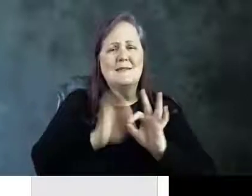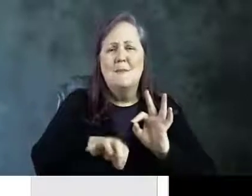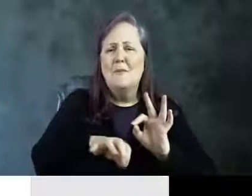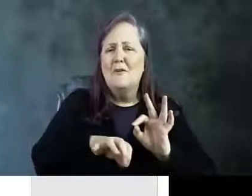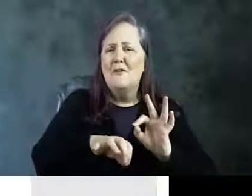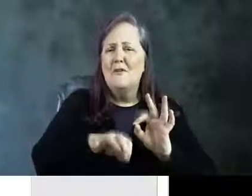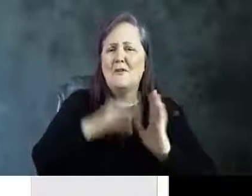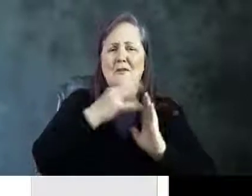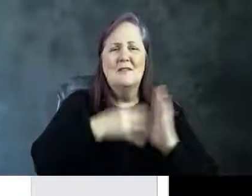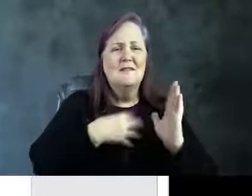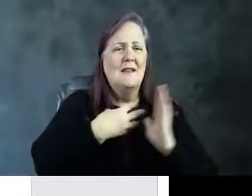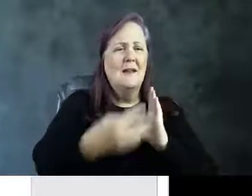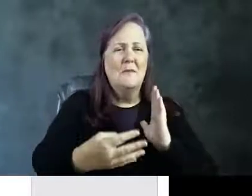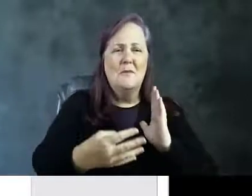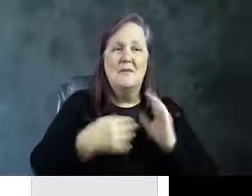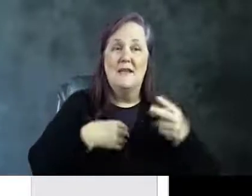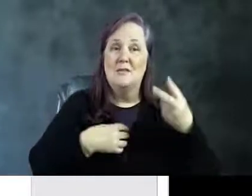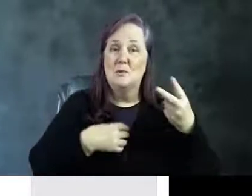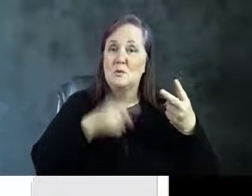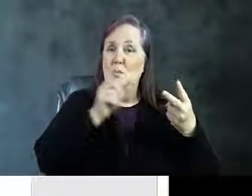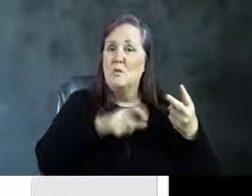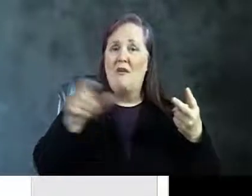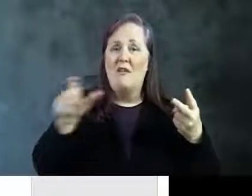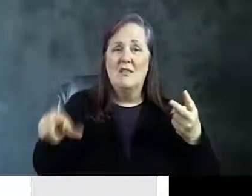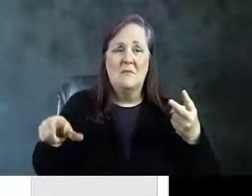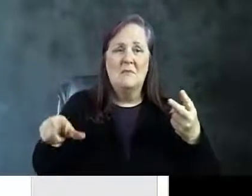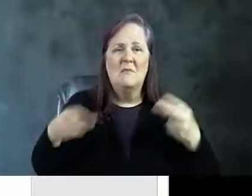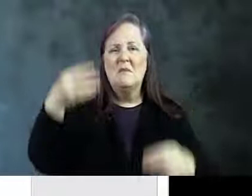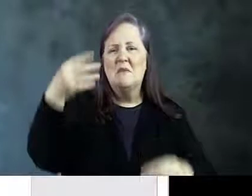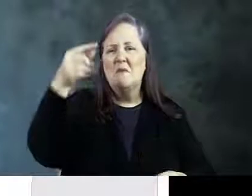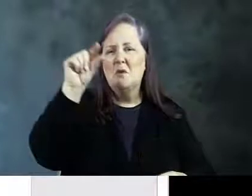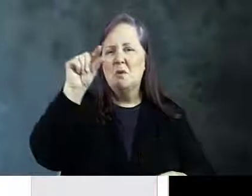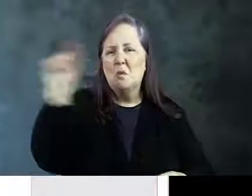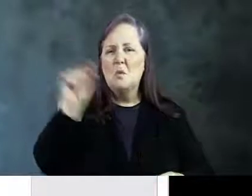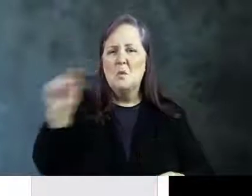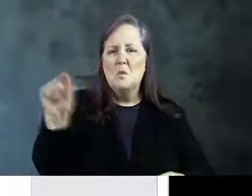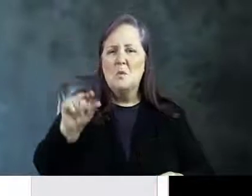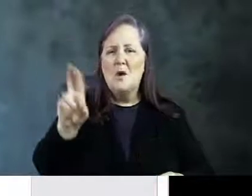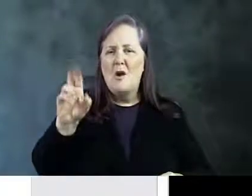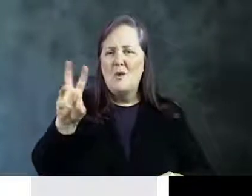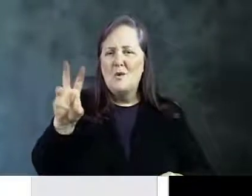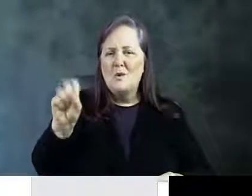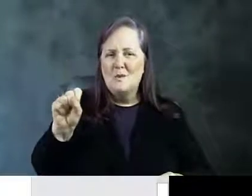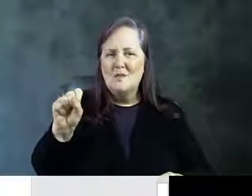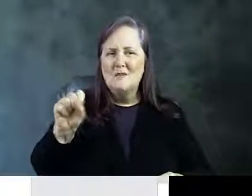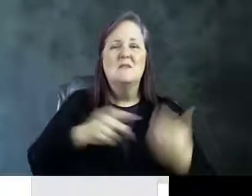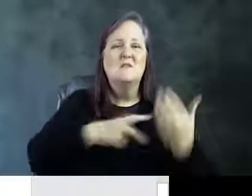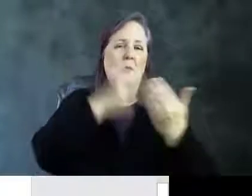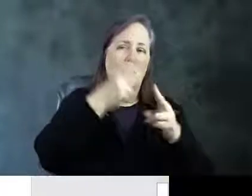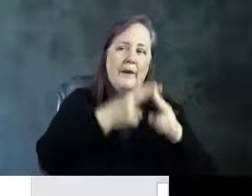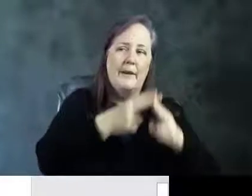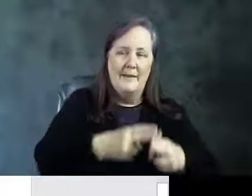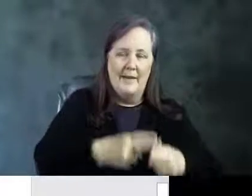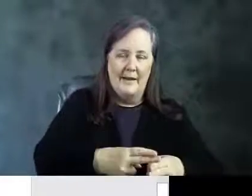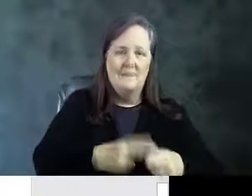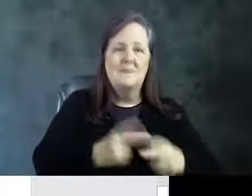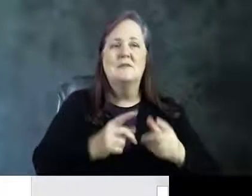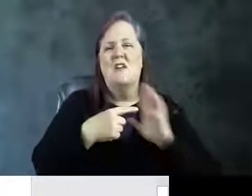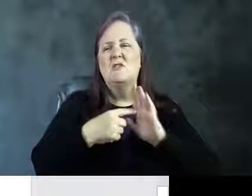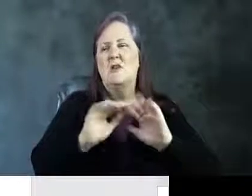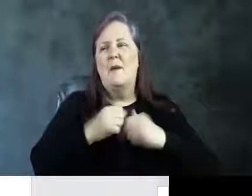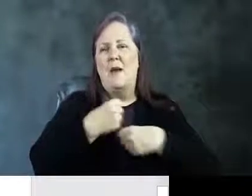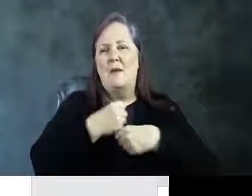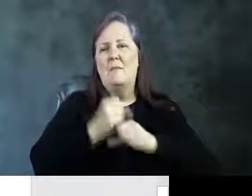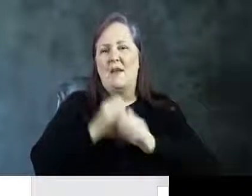has 2 columns and a couple rows with our program names in it. And let me show you how I created that